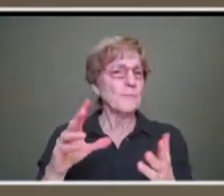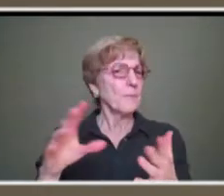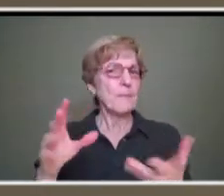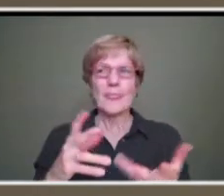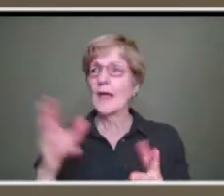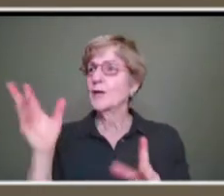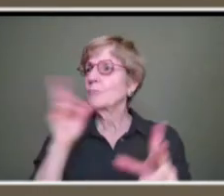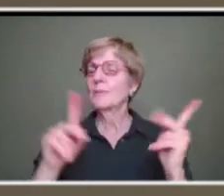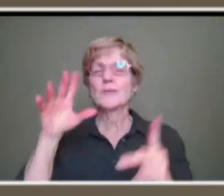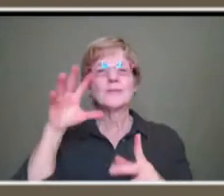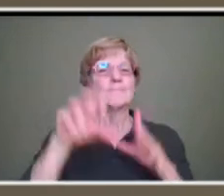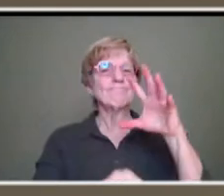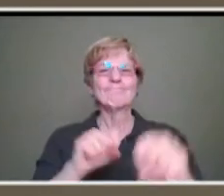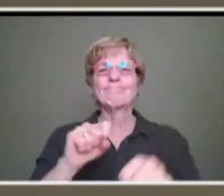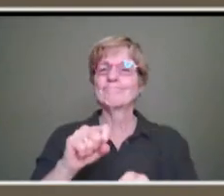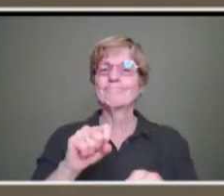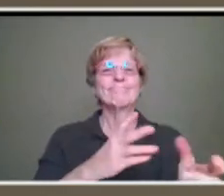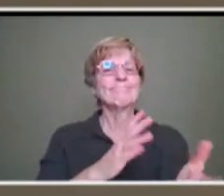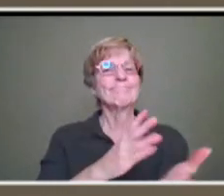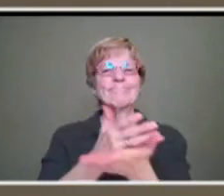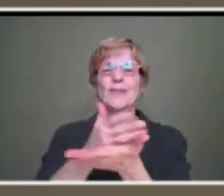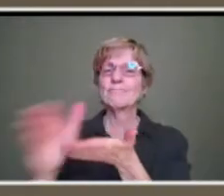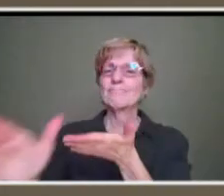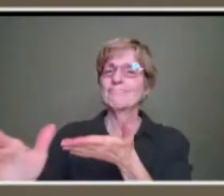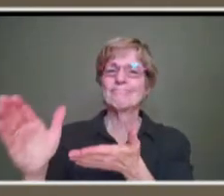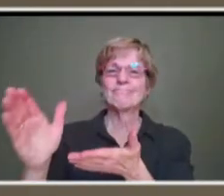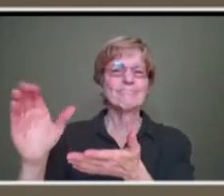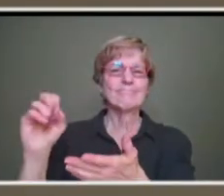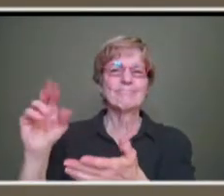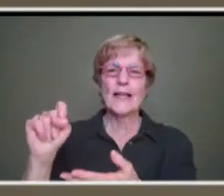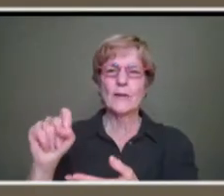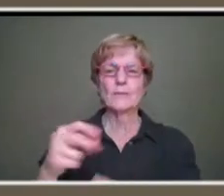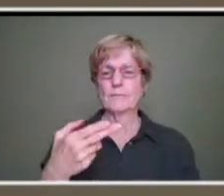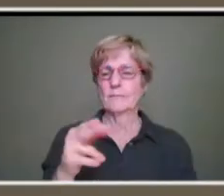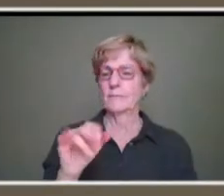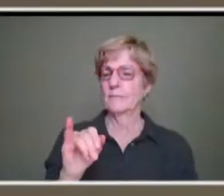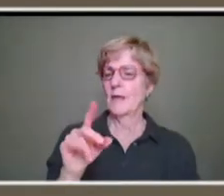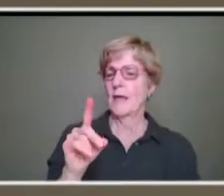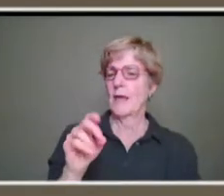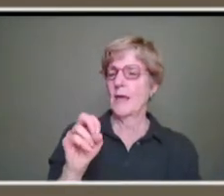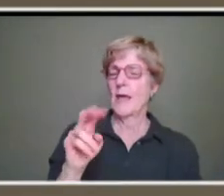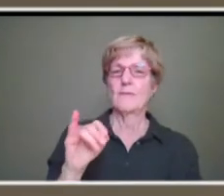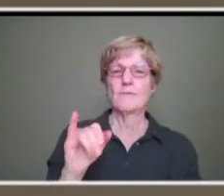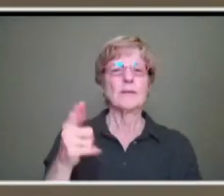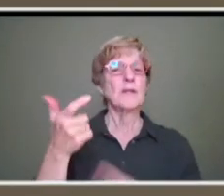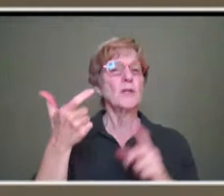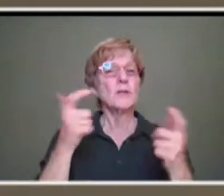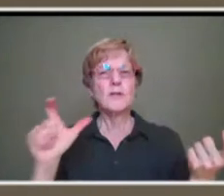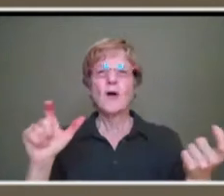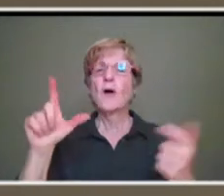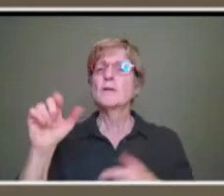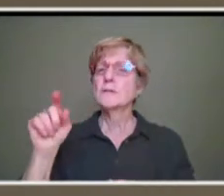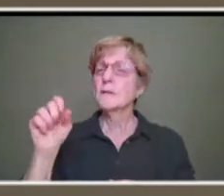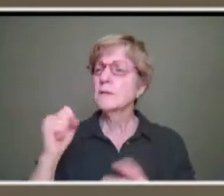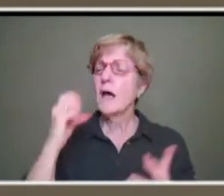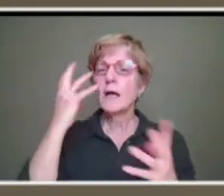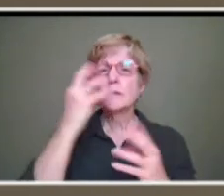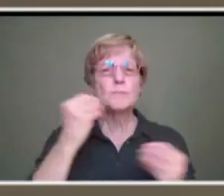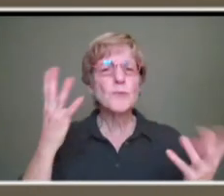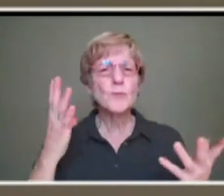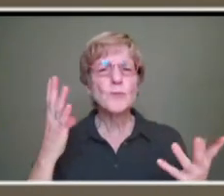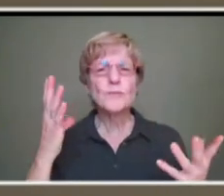the country and we see this happening Hidden Valley has beautiful large Lots you know